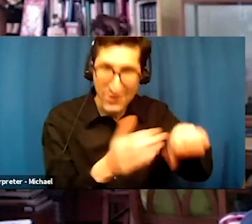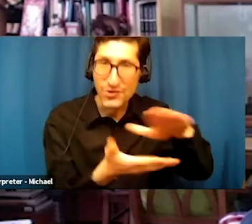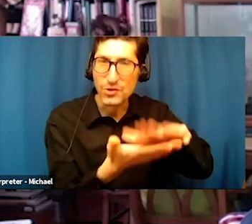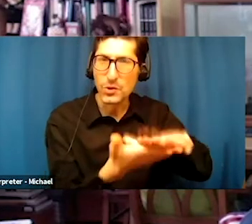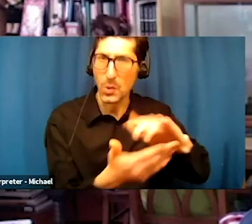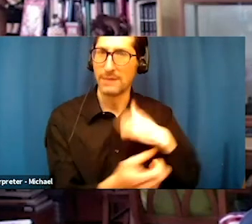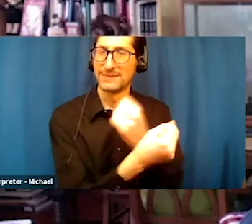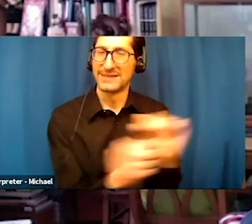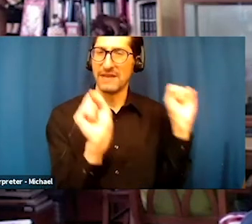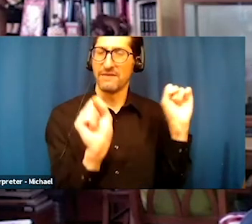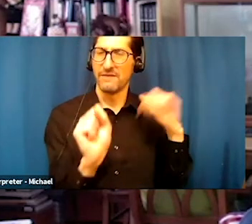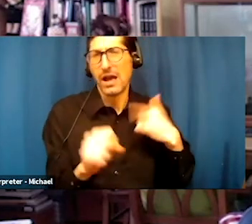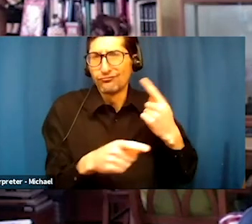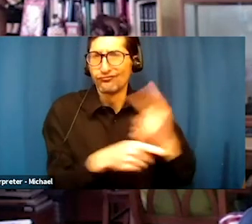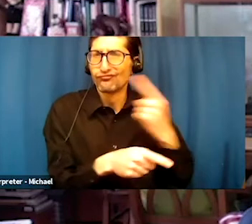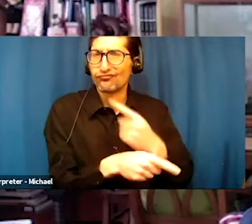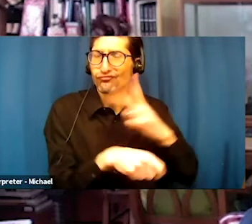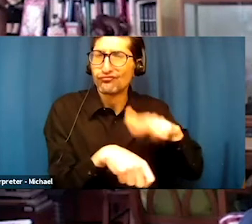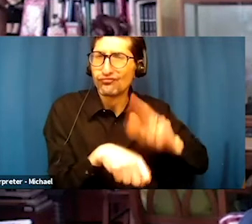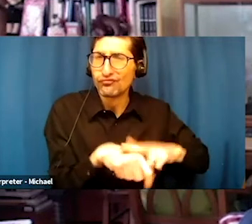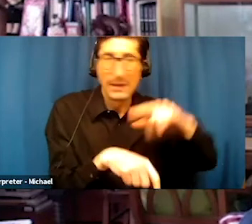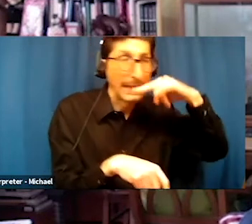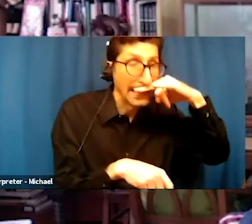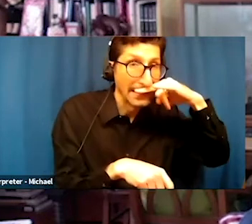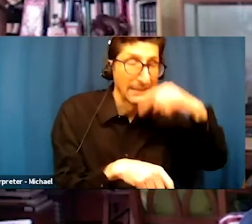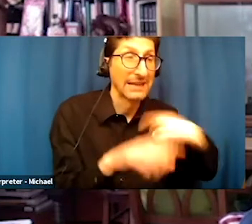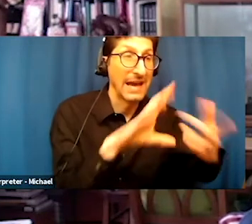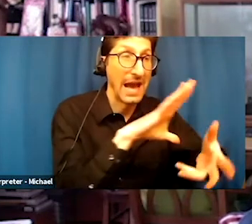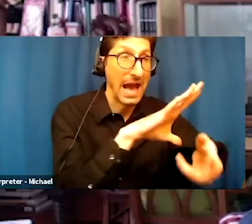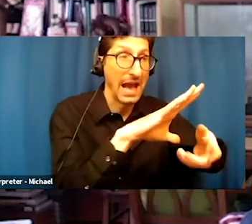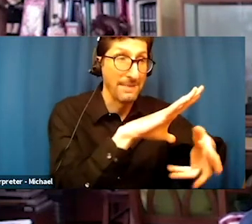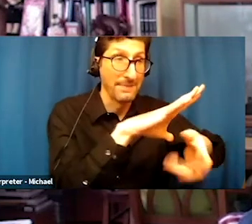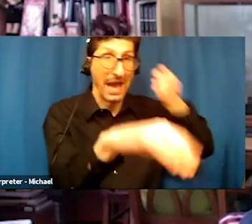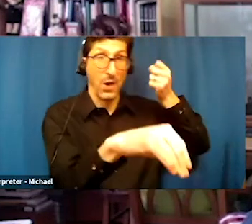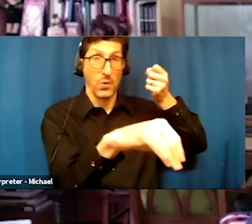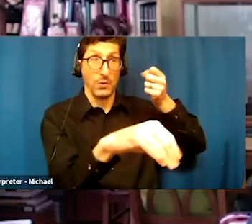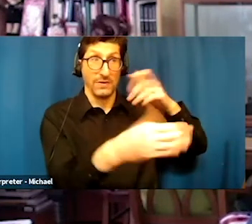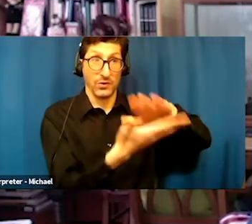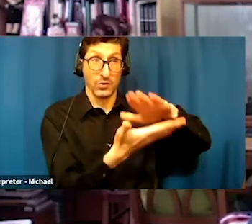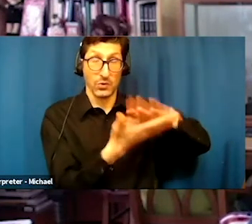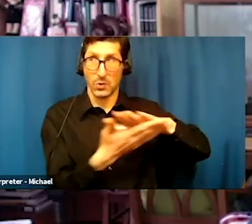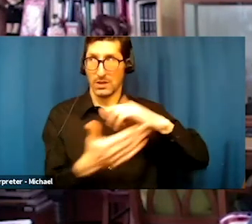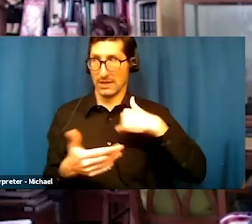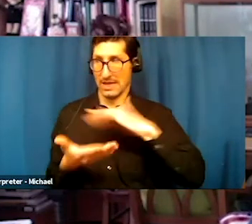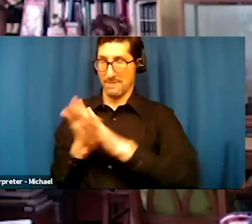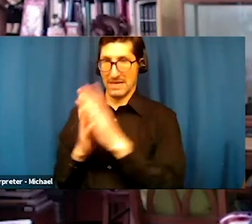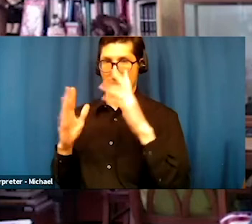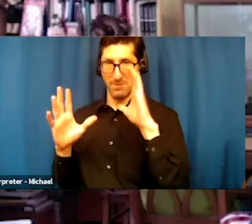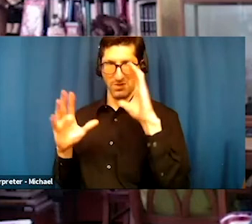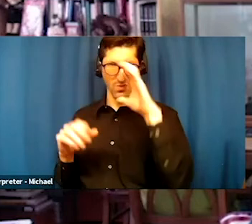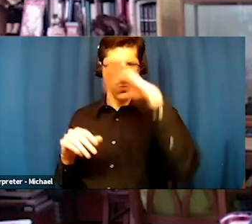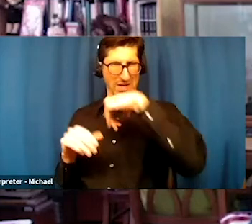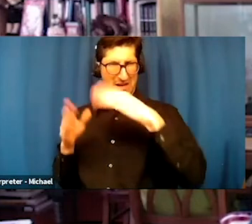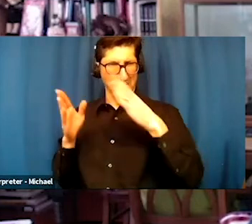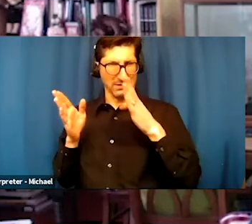safe. I was just a kid. When I walked out of the school, I was the weirdo, the one who was different. And that was true